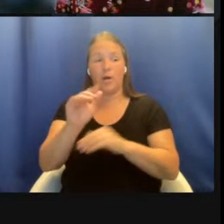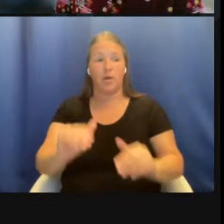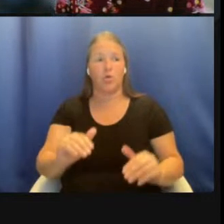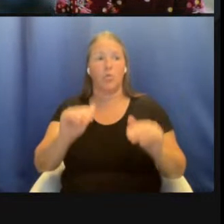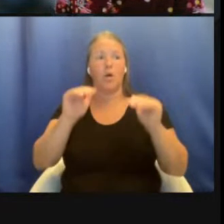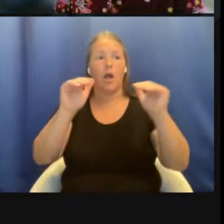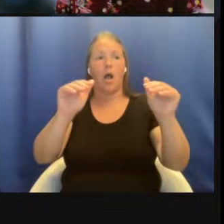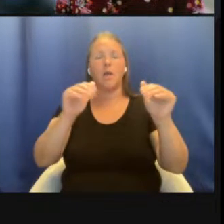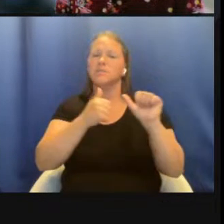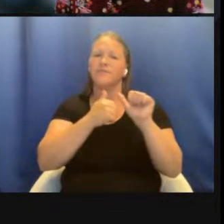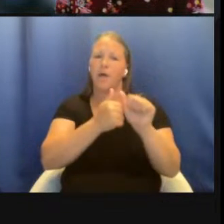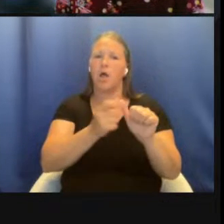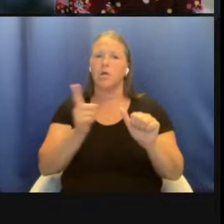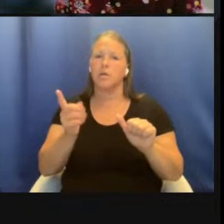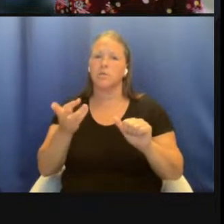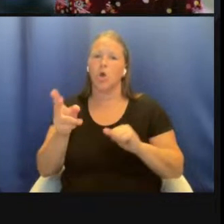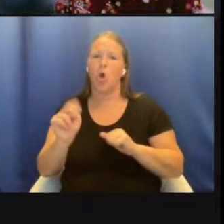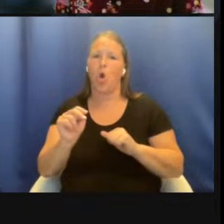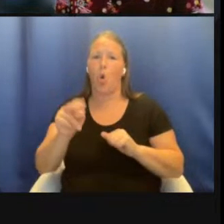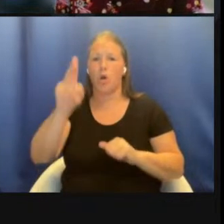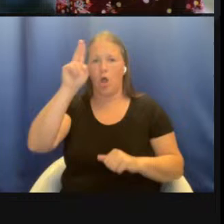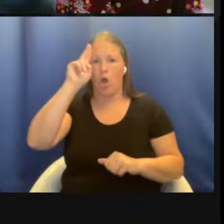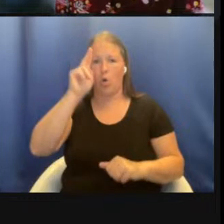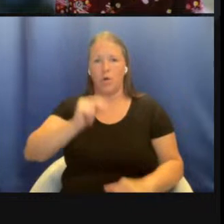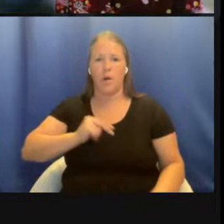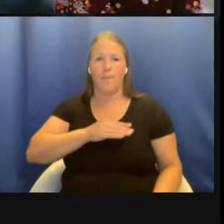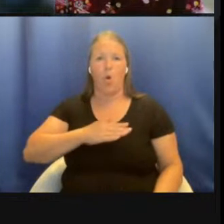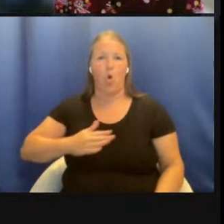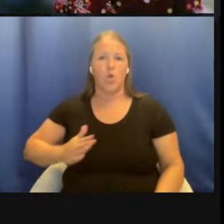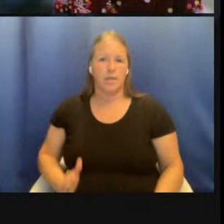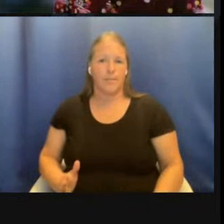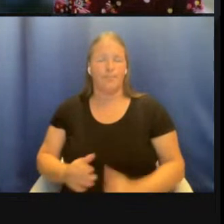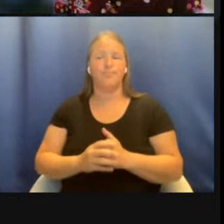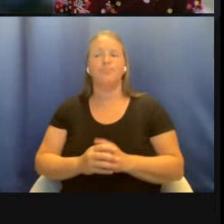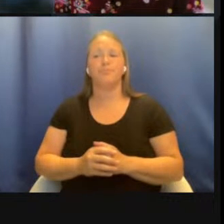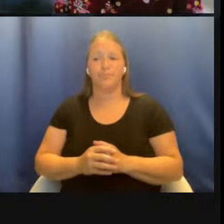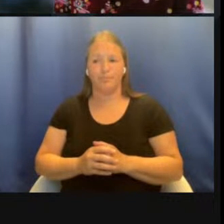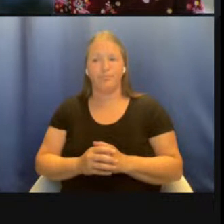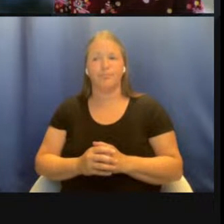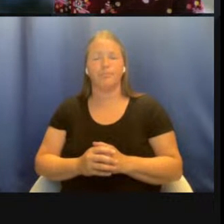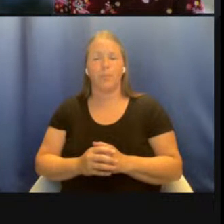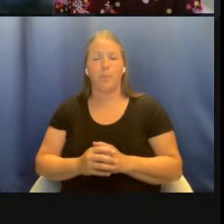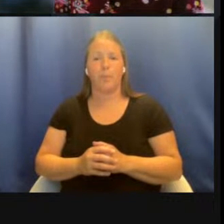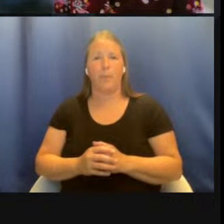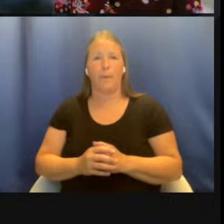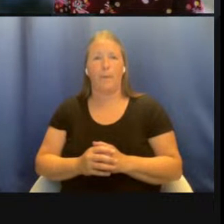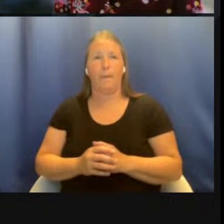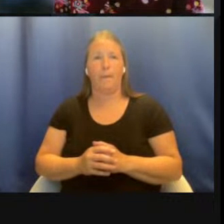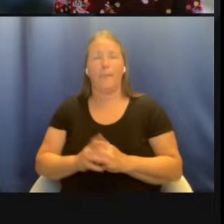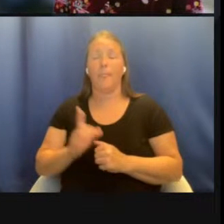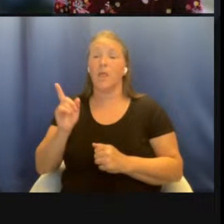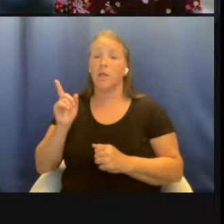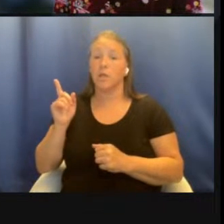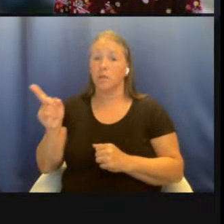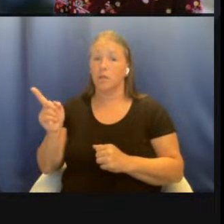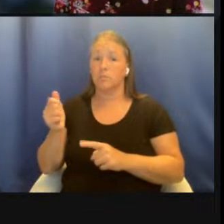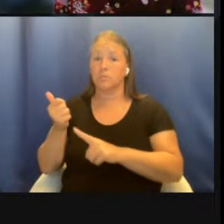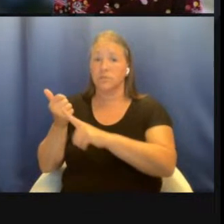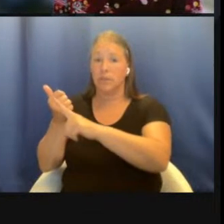from even memories of his father, then King Jerome, and he